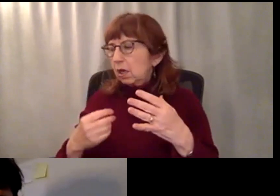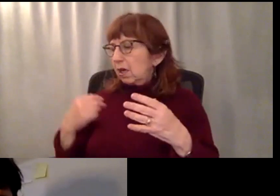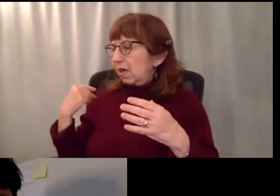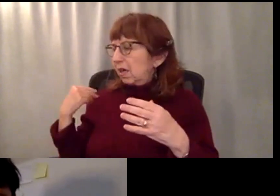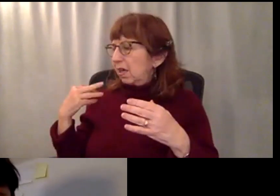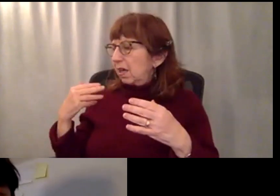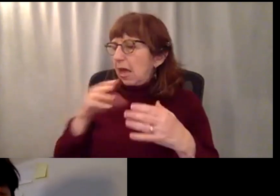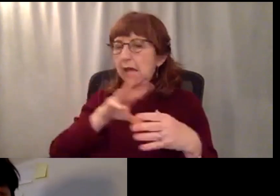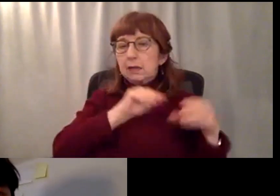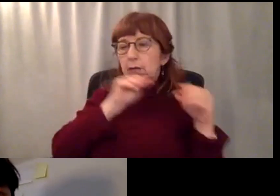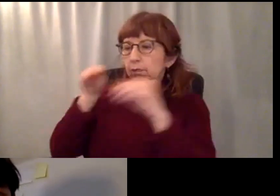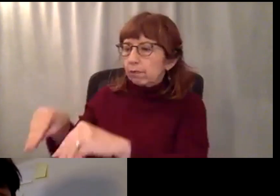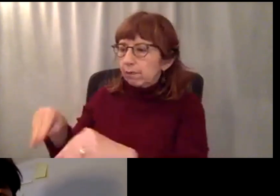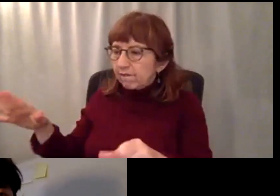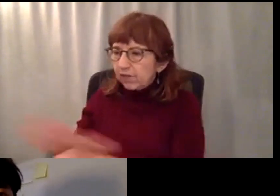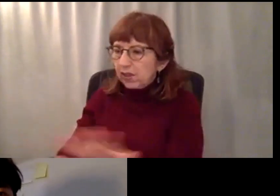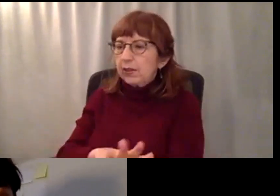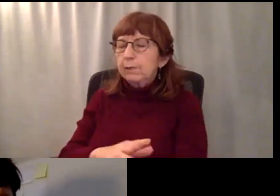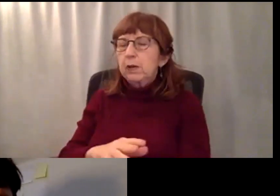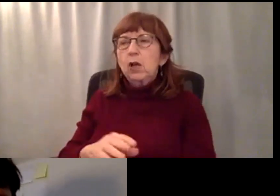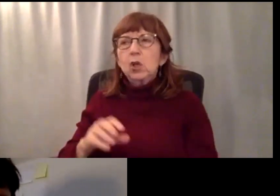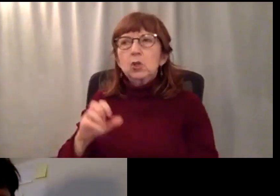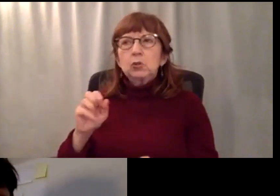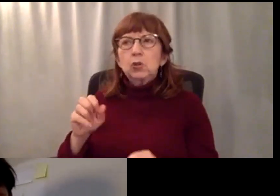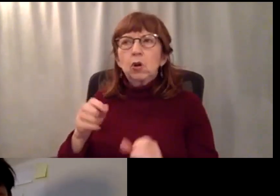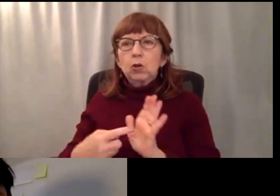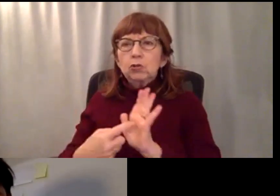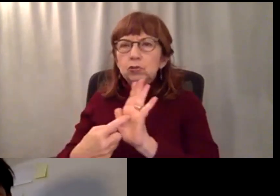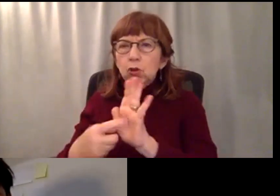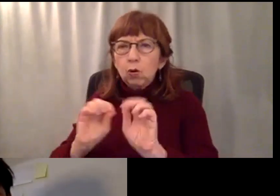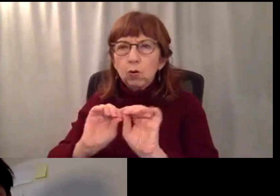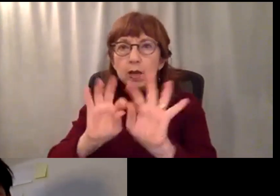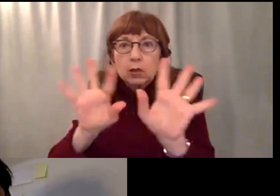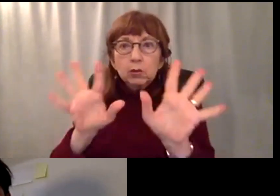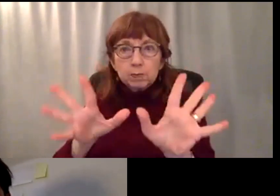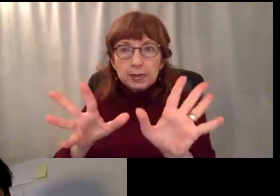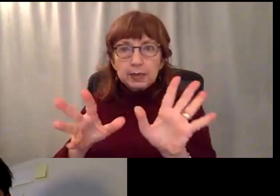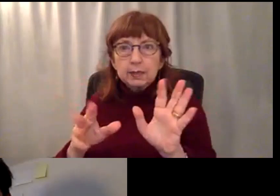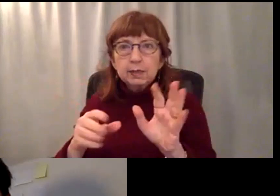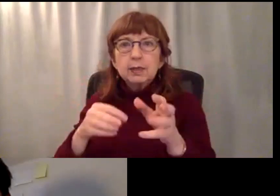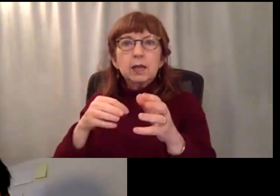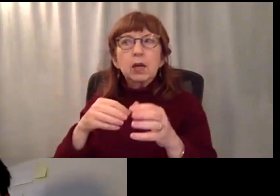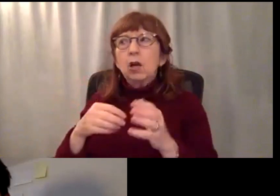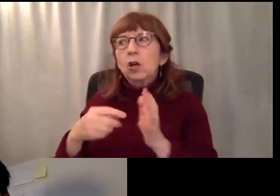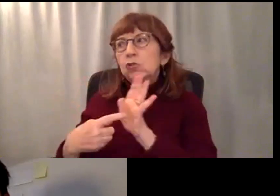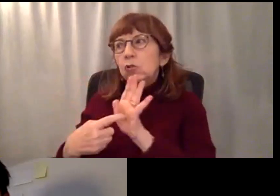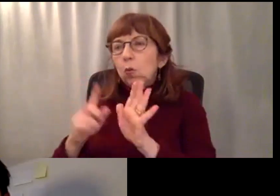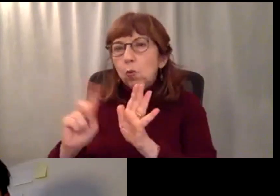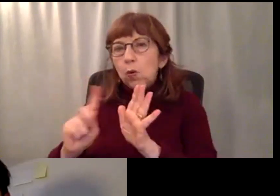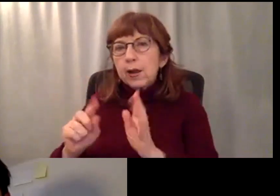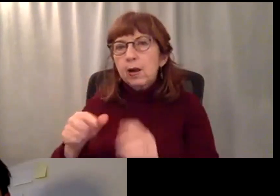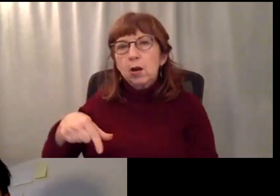illuminate the places where queer and trans people have been in my ancestry and my history.